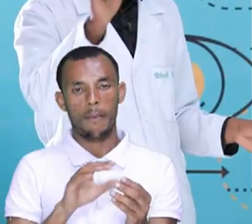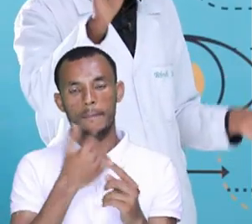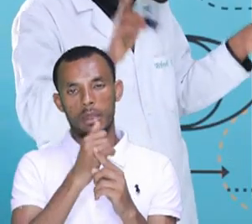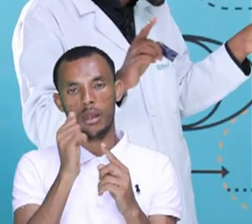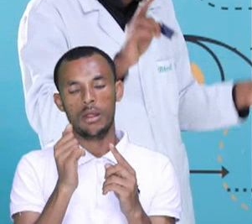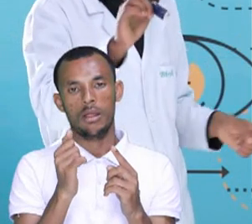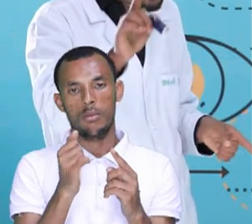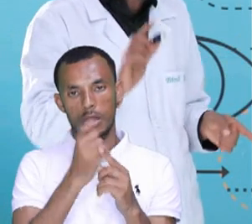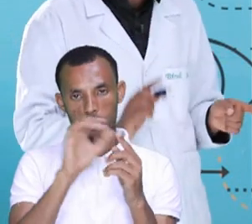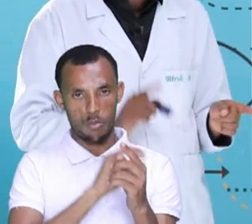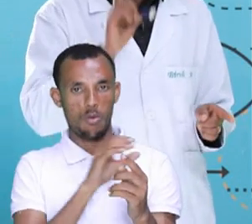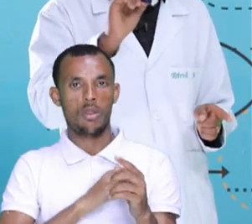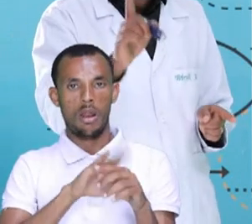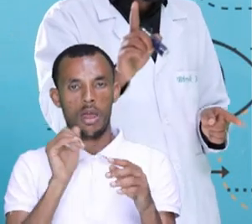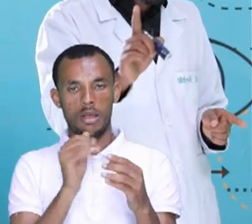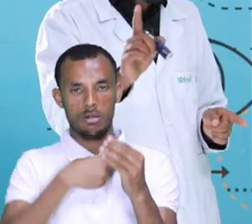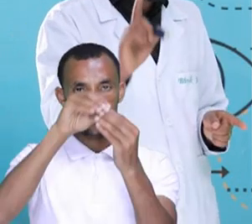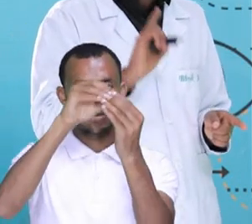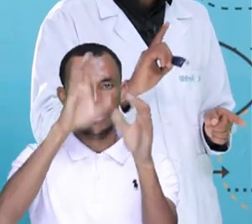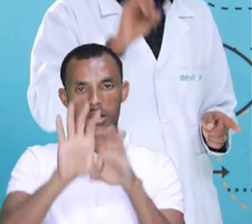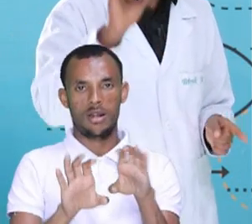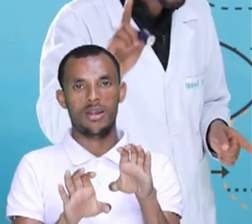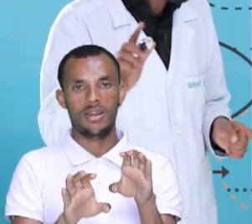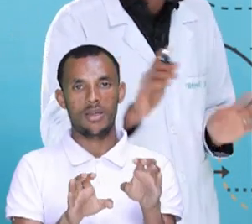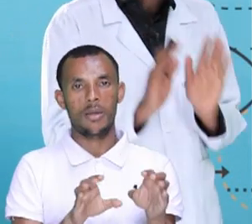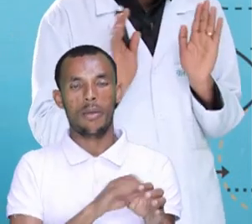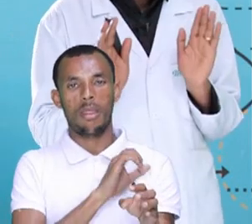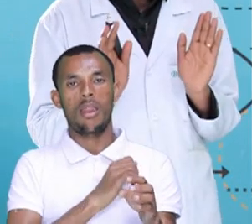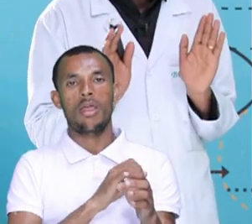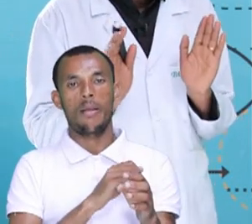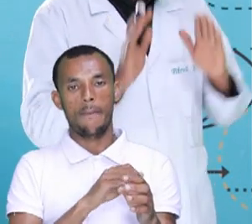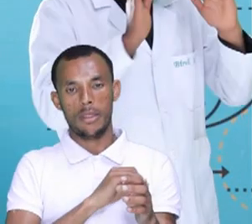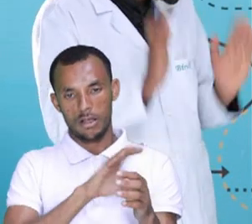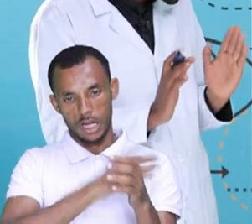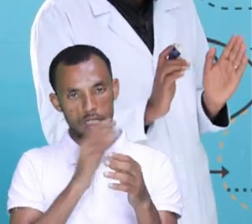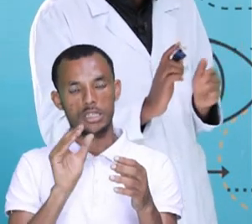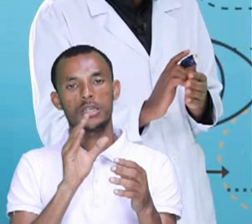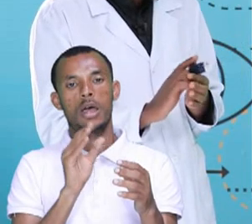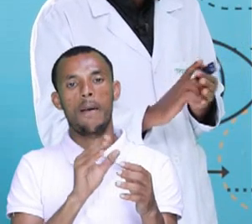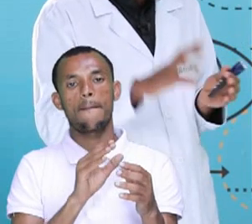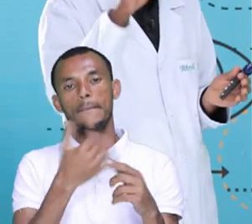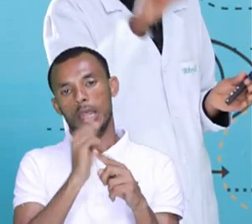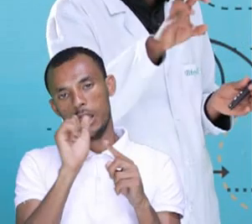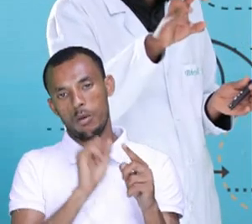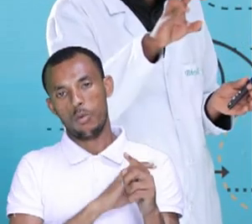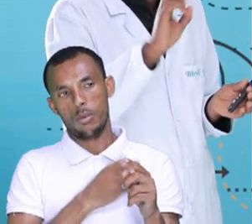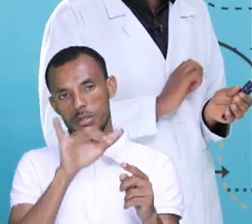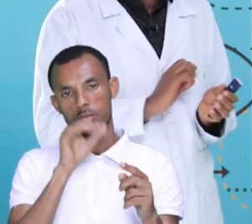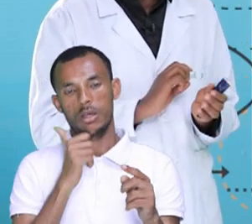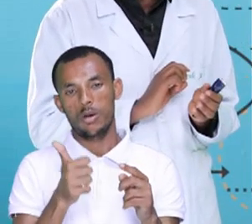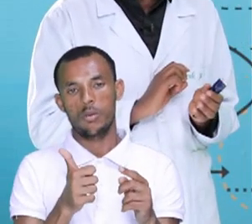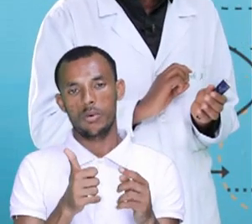decrease. But metallic properties increase. Student, metallic property and metallic strengths are not the same. Metallic strengths depends on number